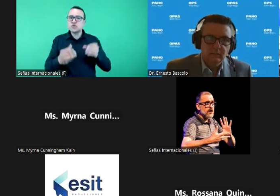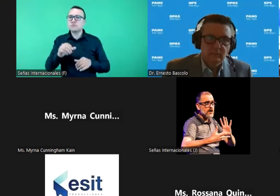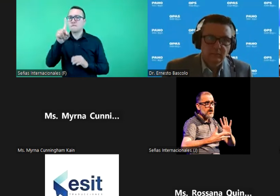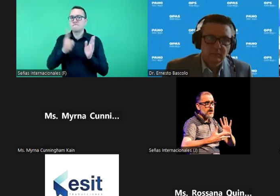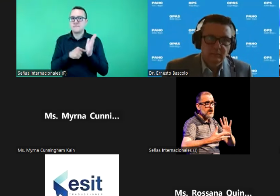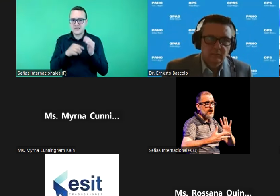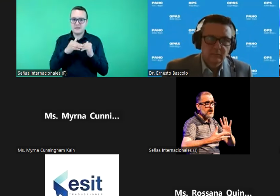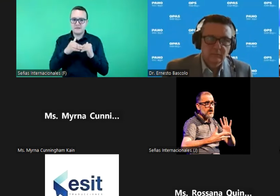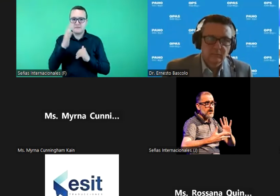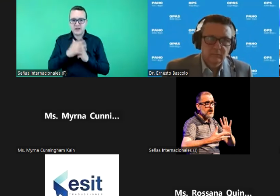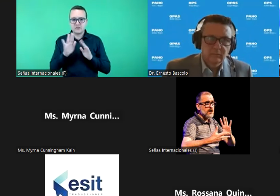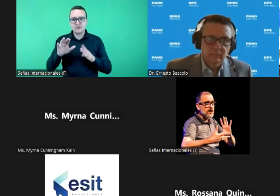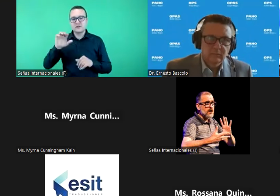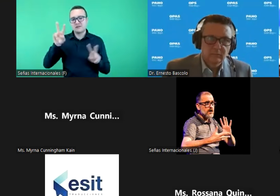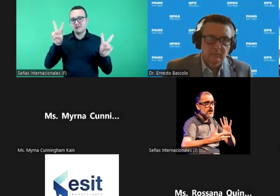as APS.